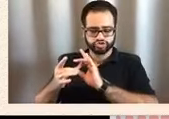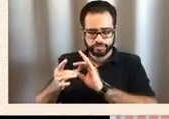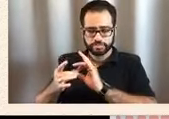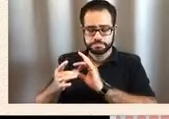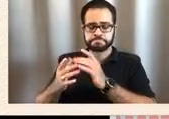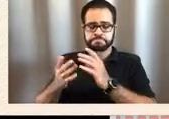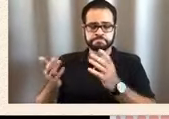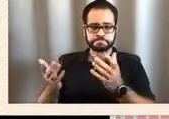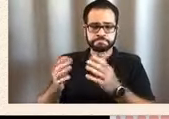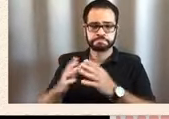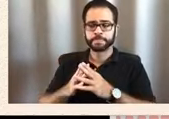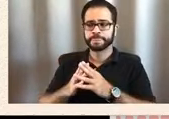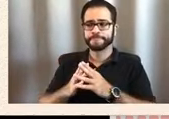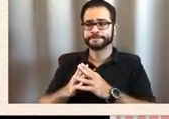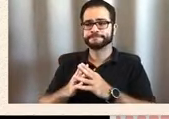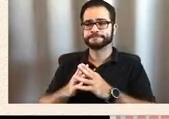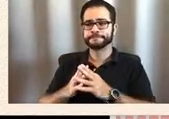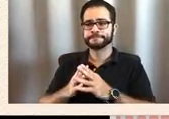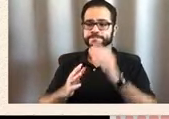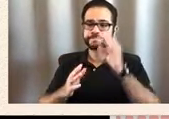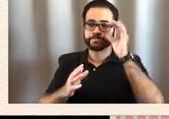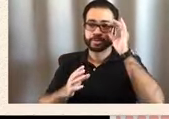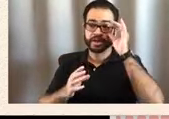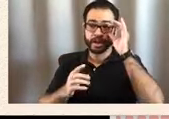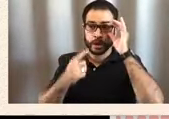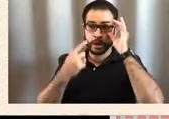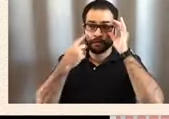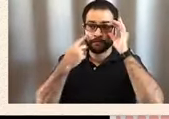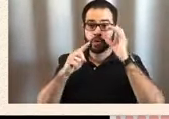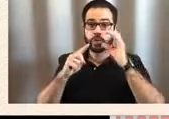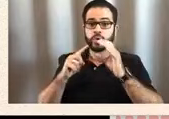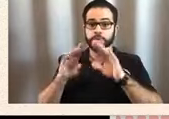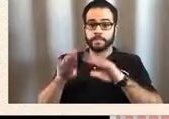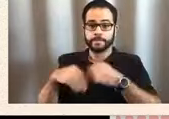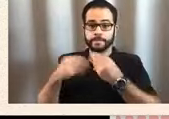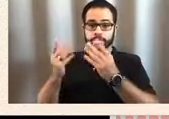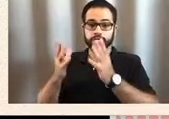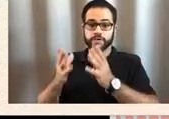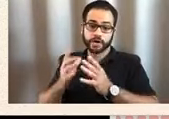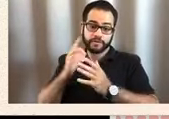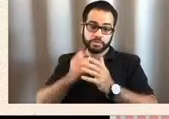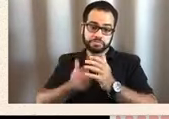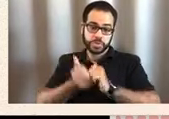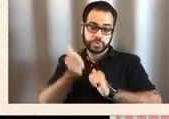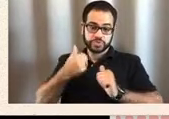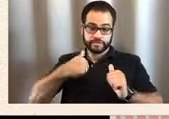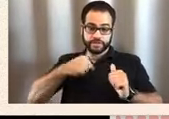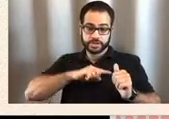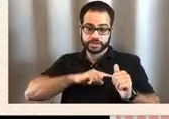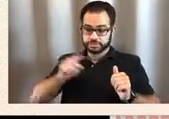for a provider, for many of us, they are teachers.